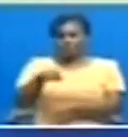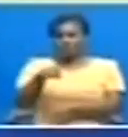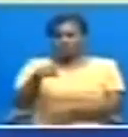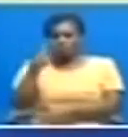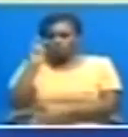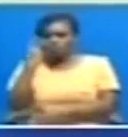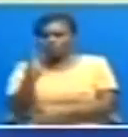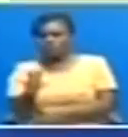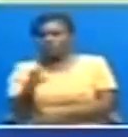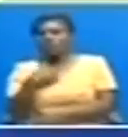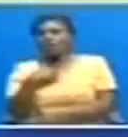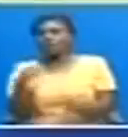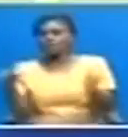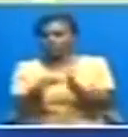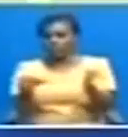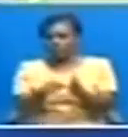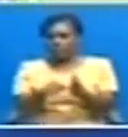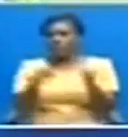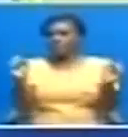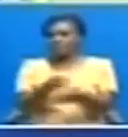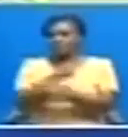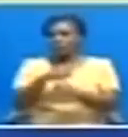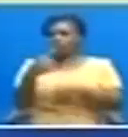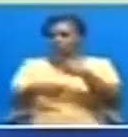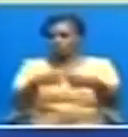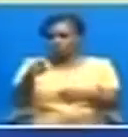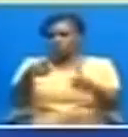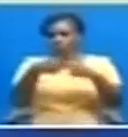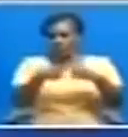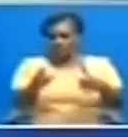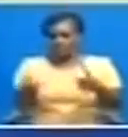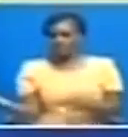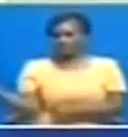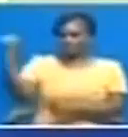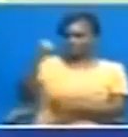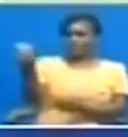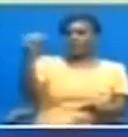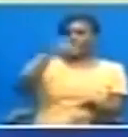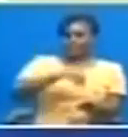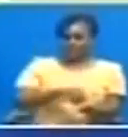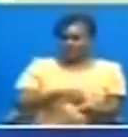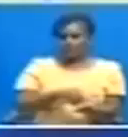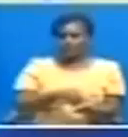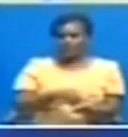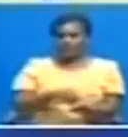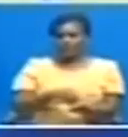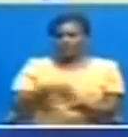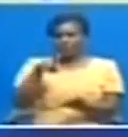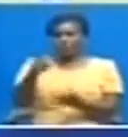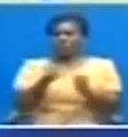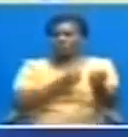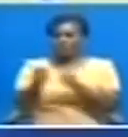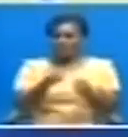you hit rock bottom, then you can't go any lower. You have to start coming up. You must go into a